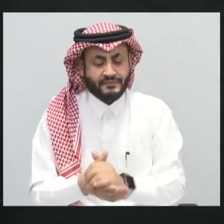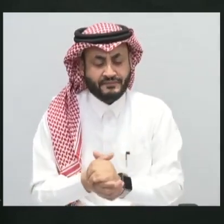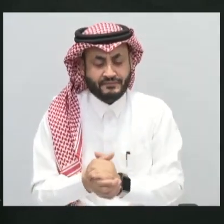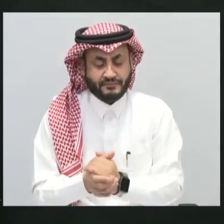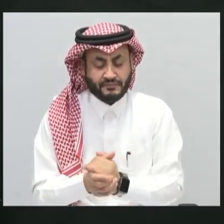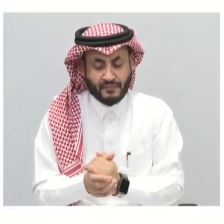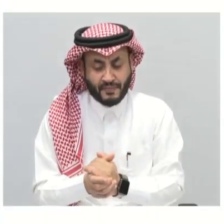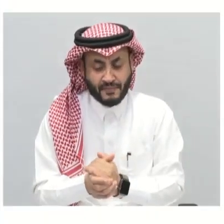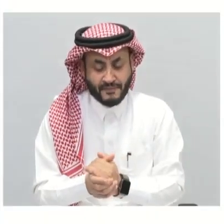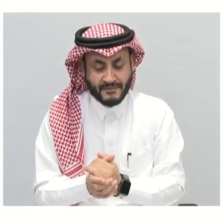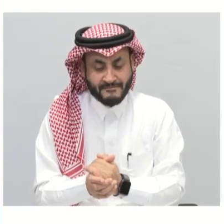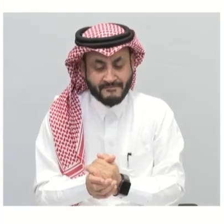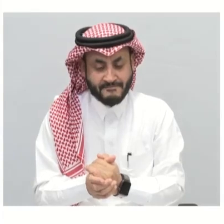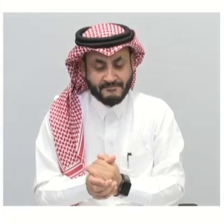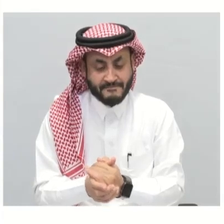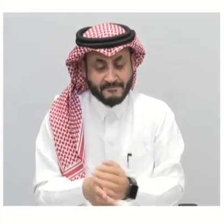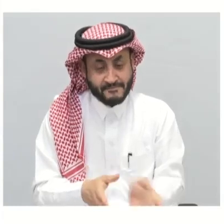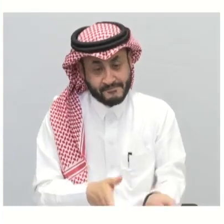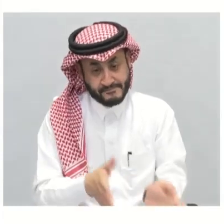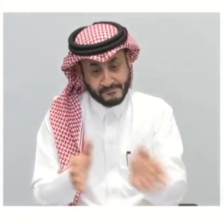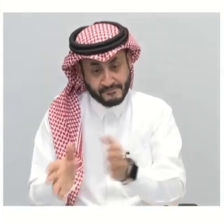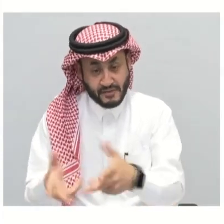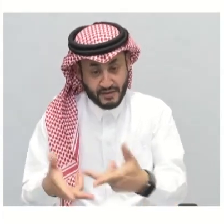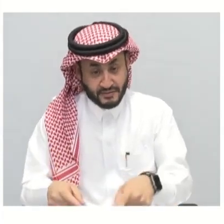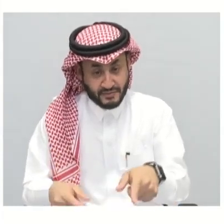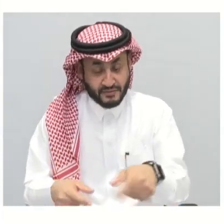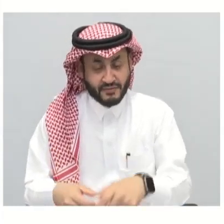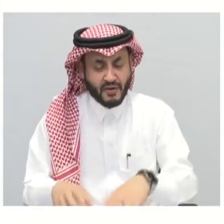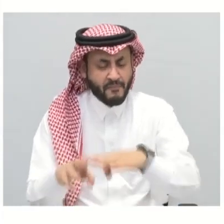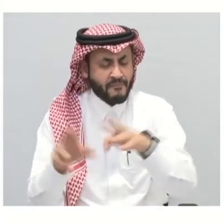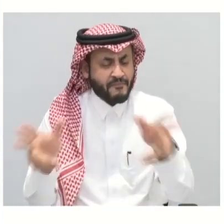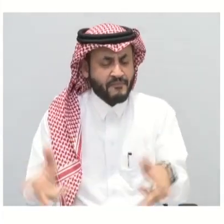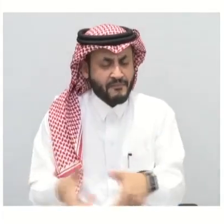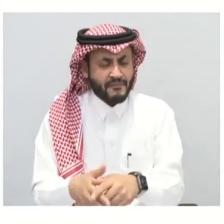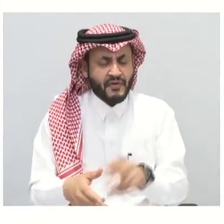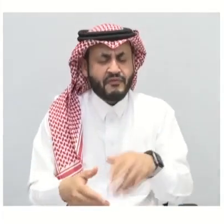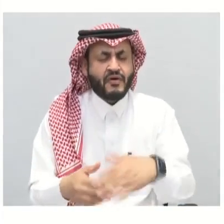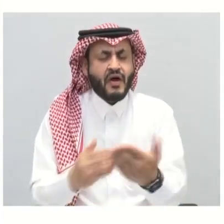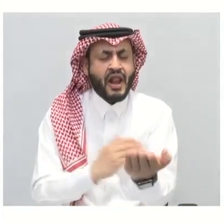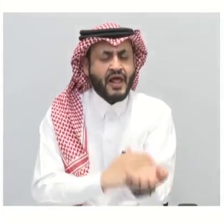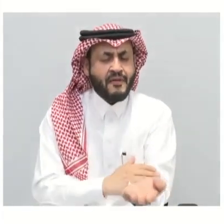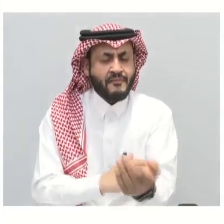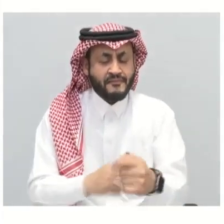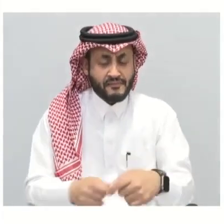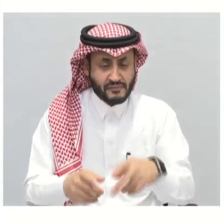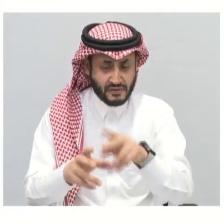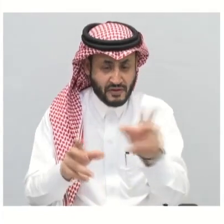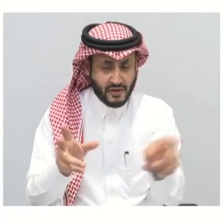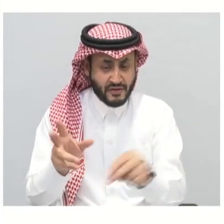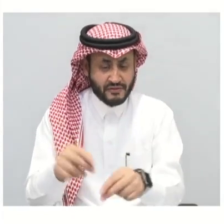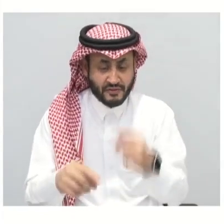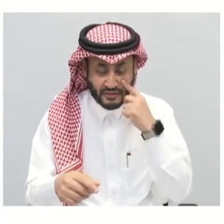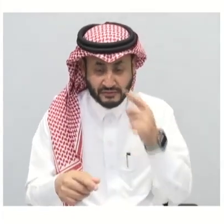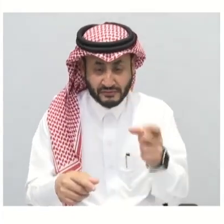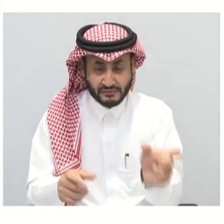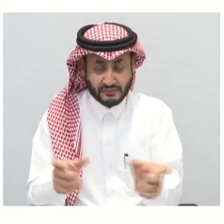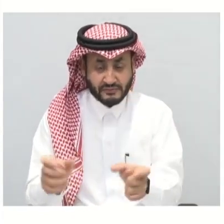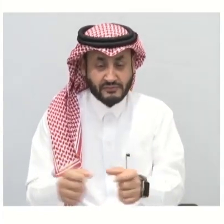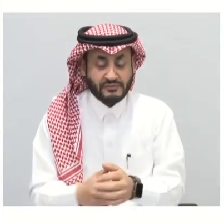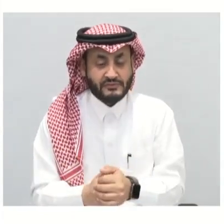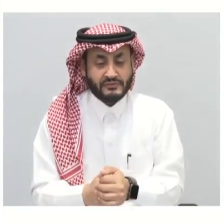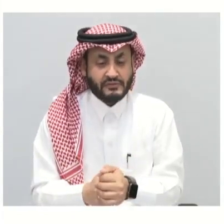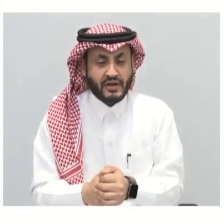have described. And also the last thing with project, just do a survey using these terms about